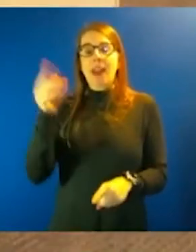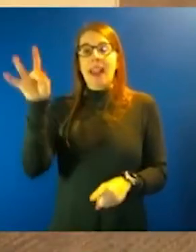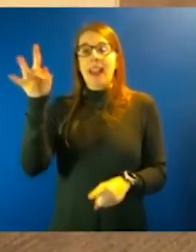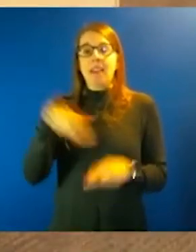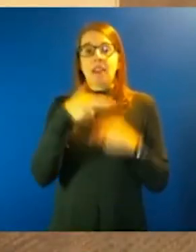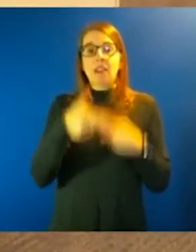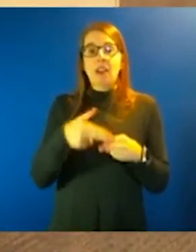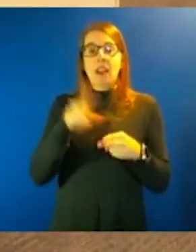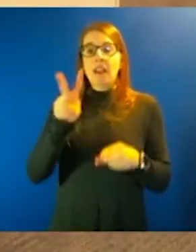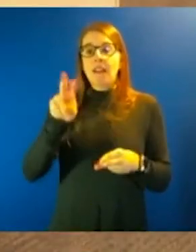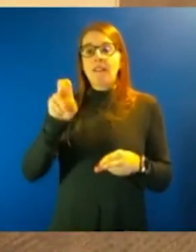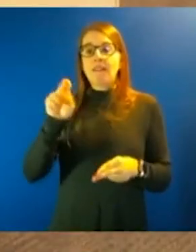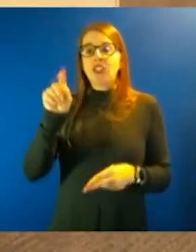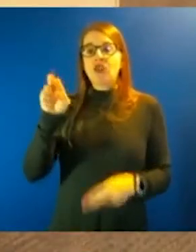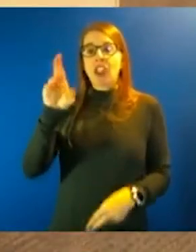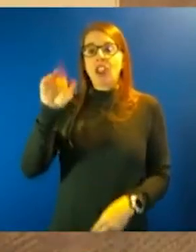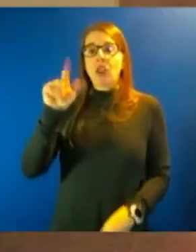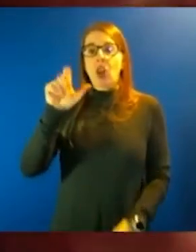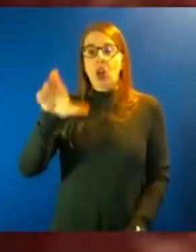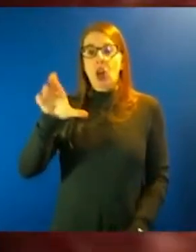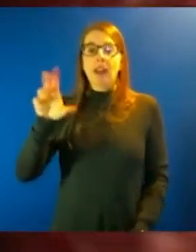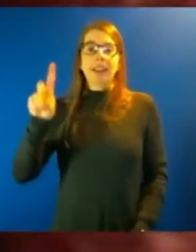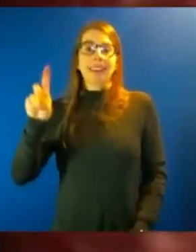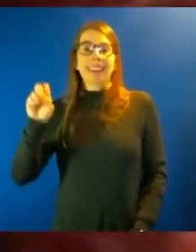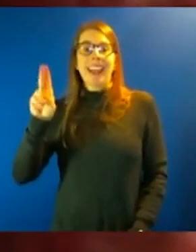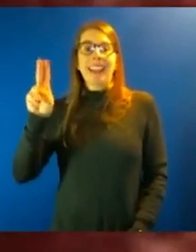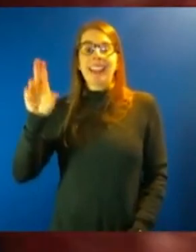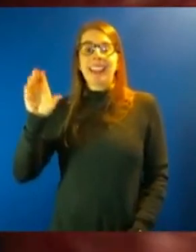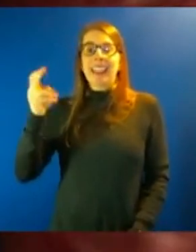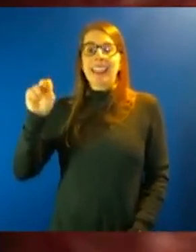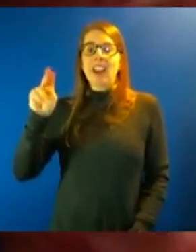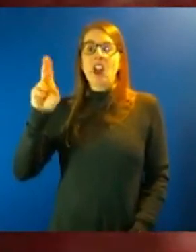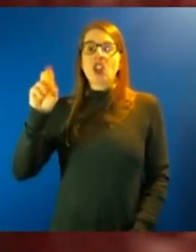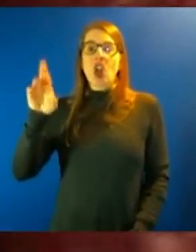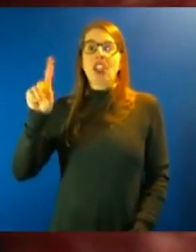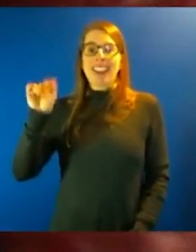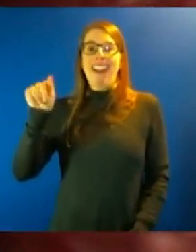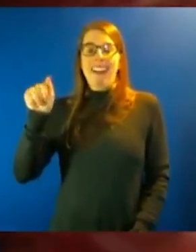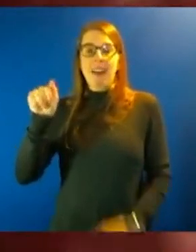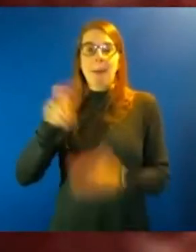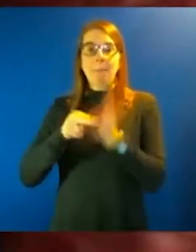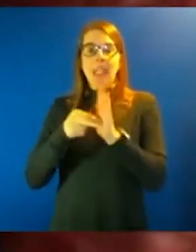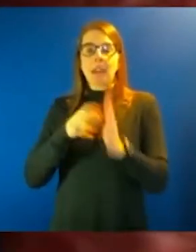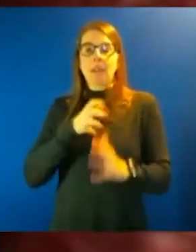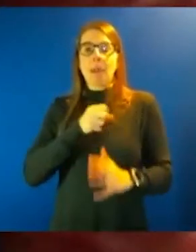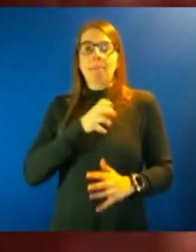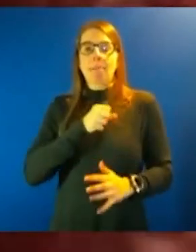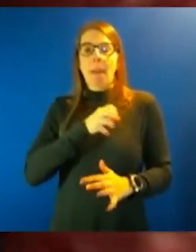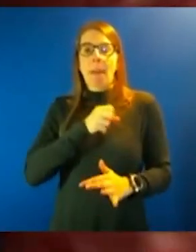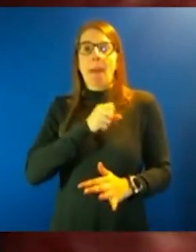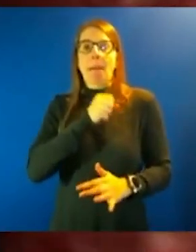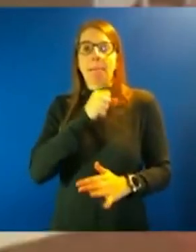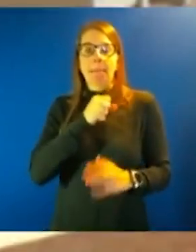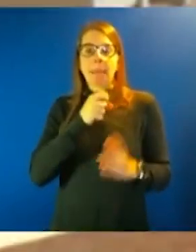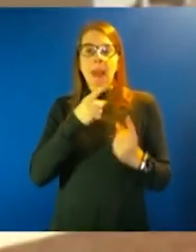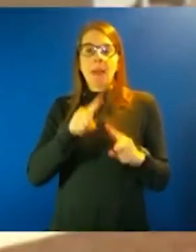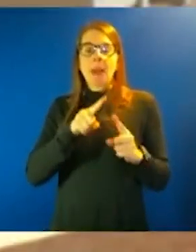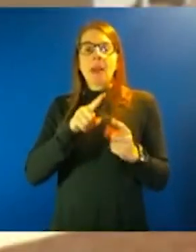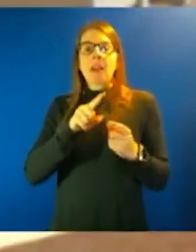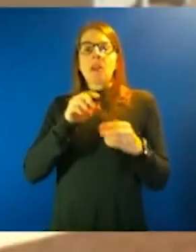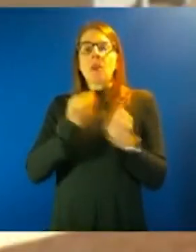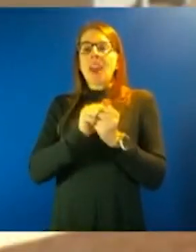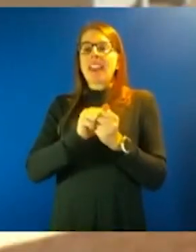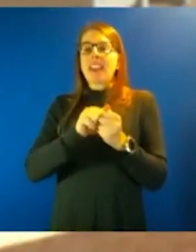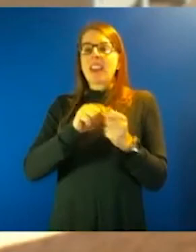ventricular tachycardia, which is basically a short-circuiting of a rhythm problem in the heart muscle itself. The first time I